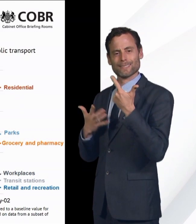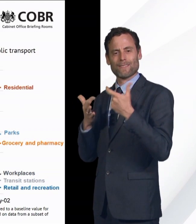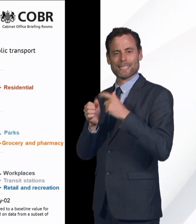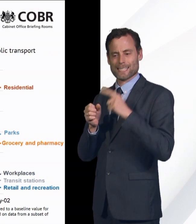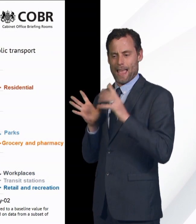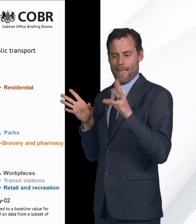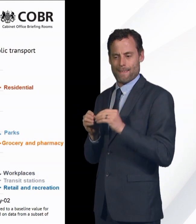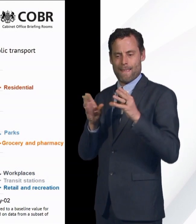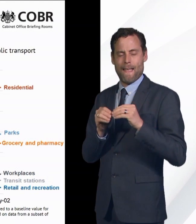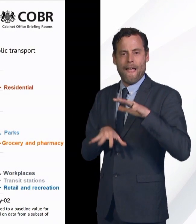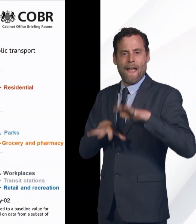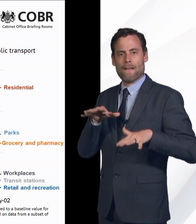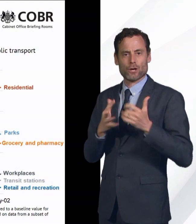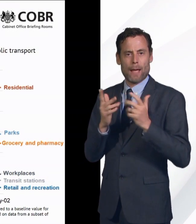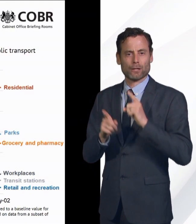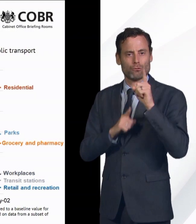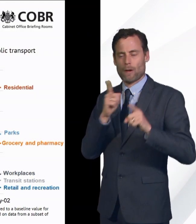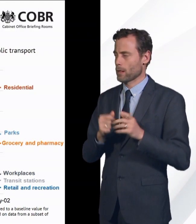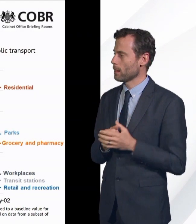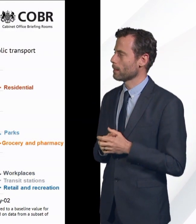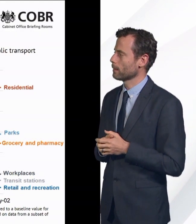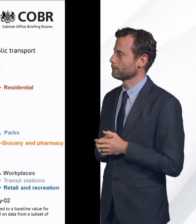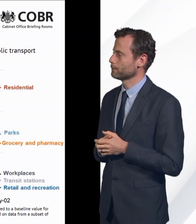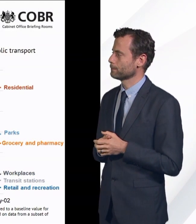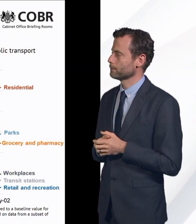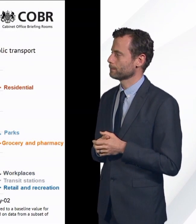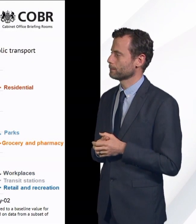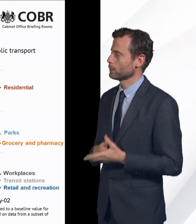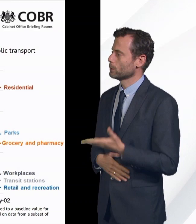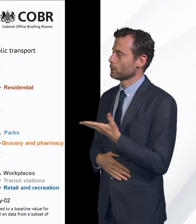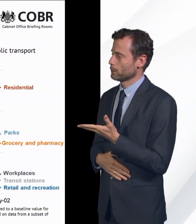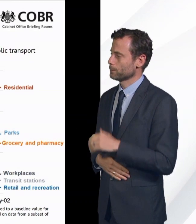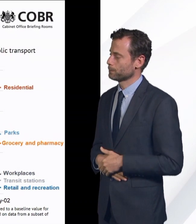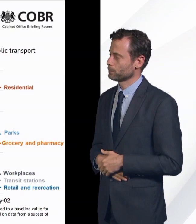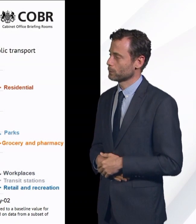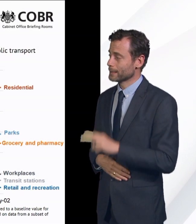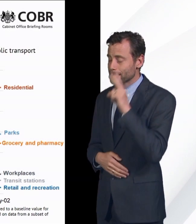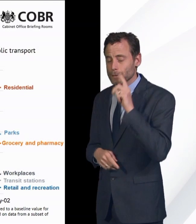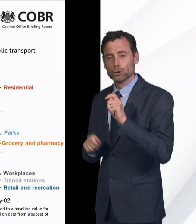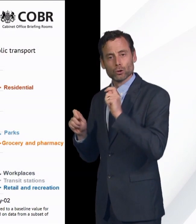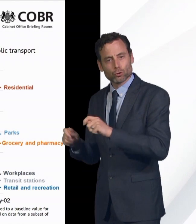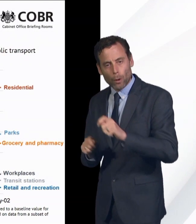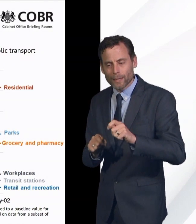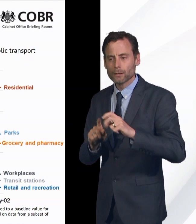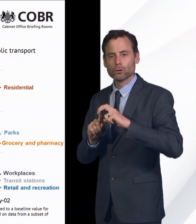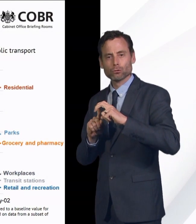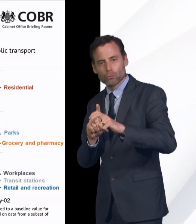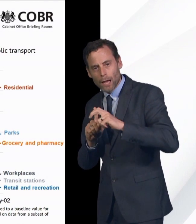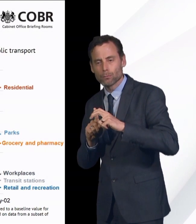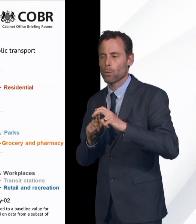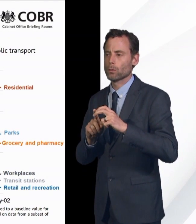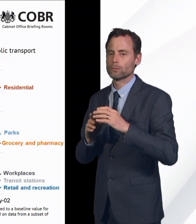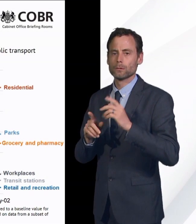And you will see when it comes to transport and retail and recreation and the workplace, there has